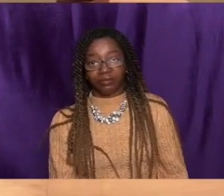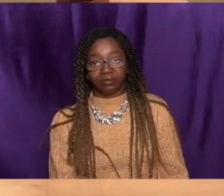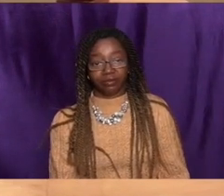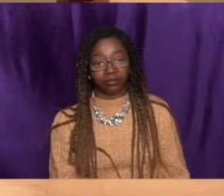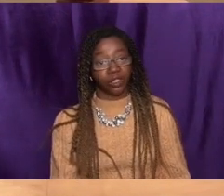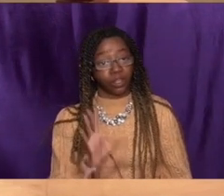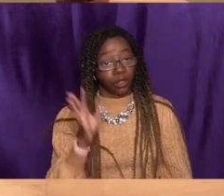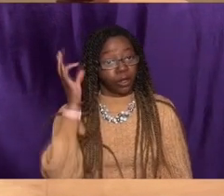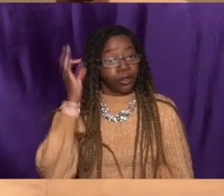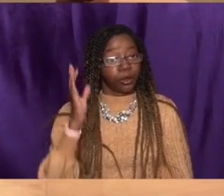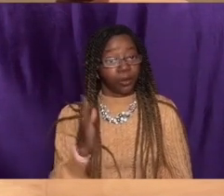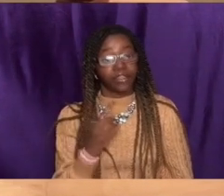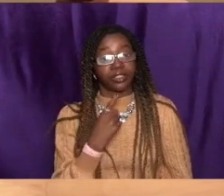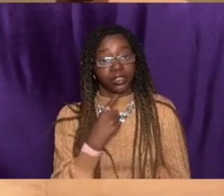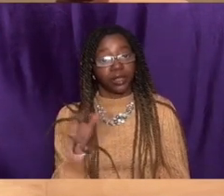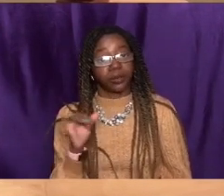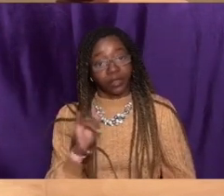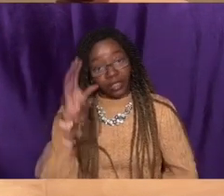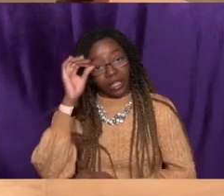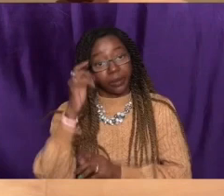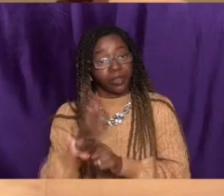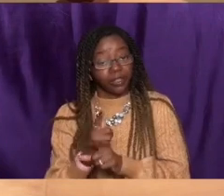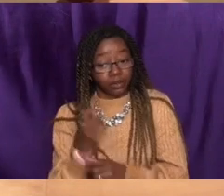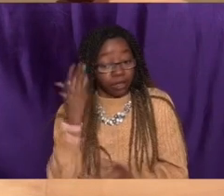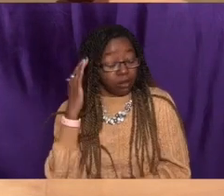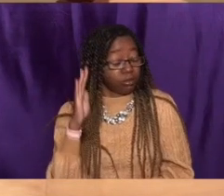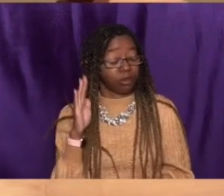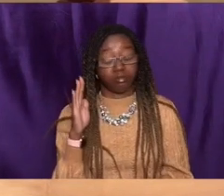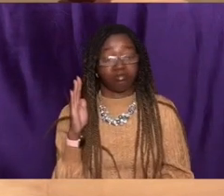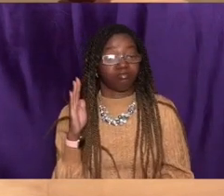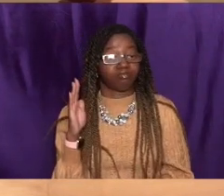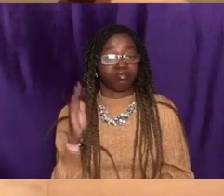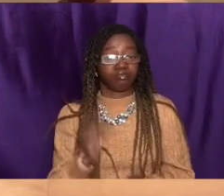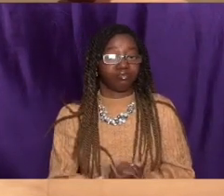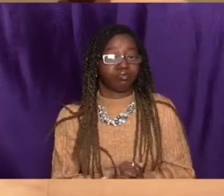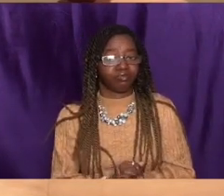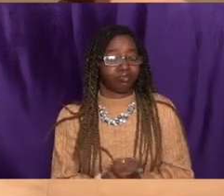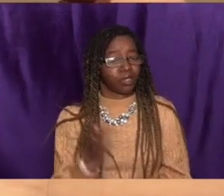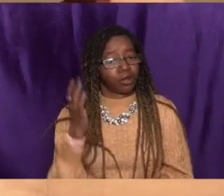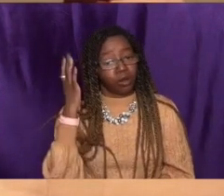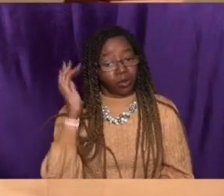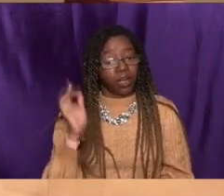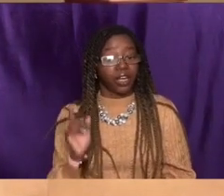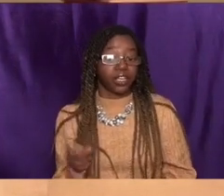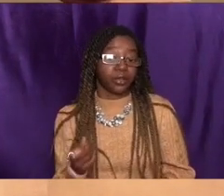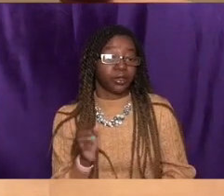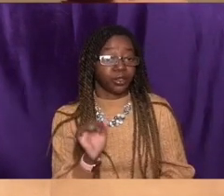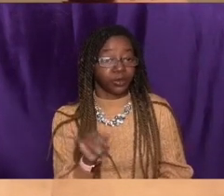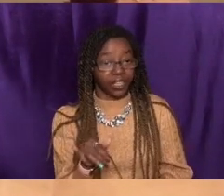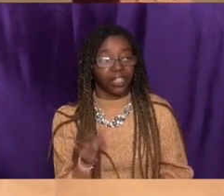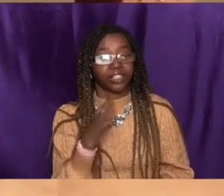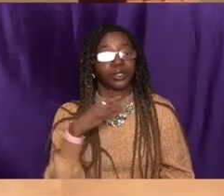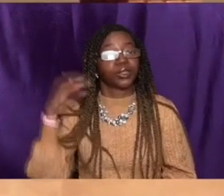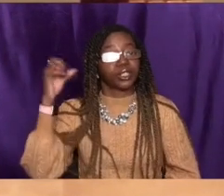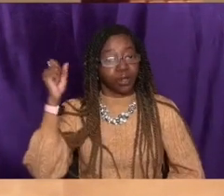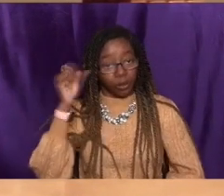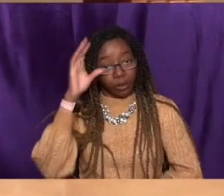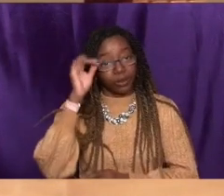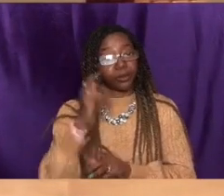Your pastor said we're like brothers, and I don't know why he would do that to his elder